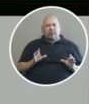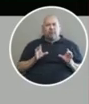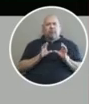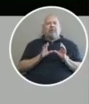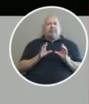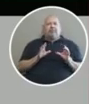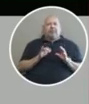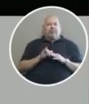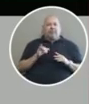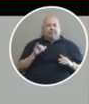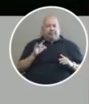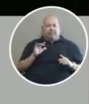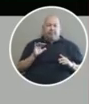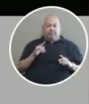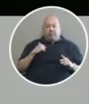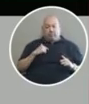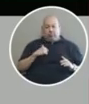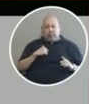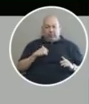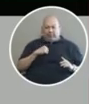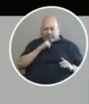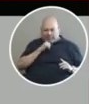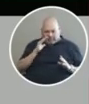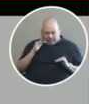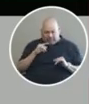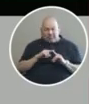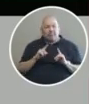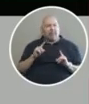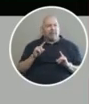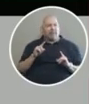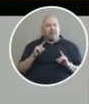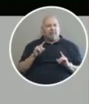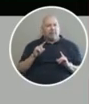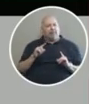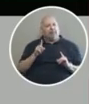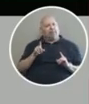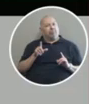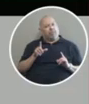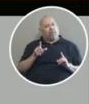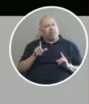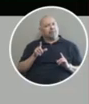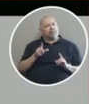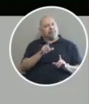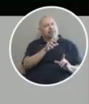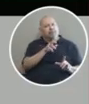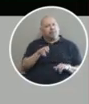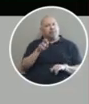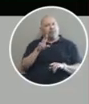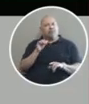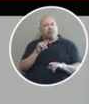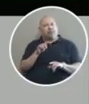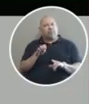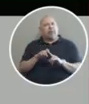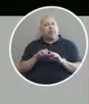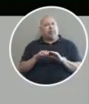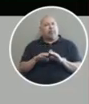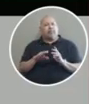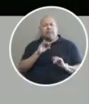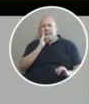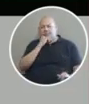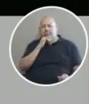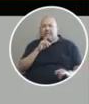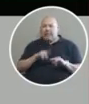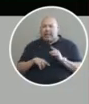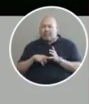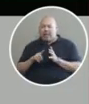crisis that we weren't expecting, but at the same time, their default rate as an entity is less than